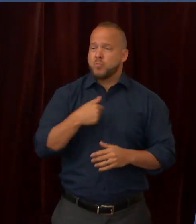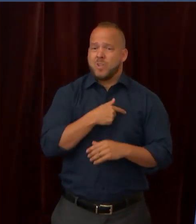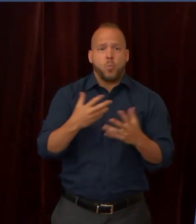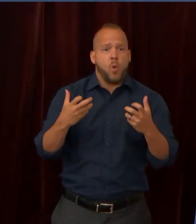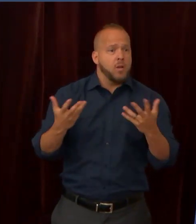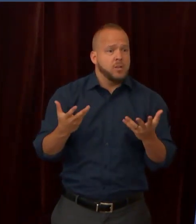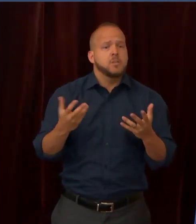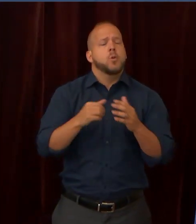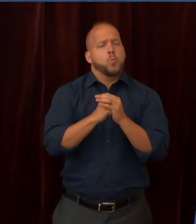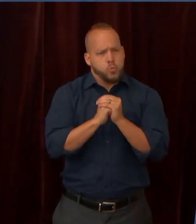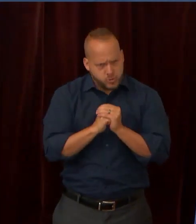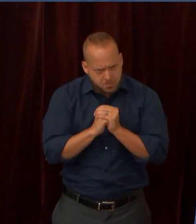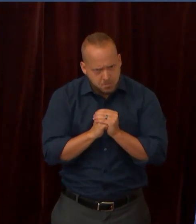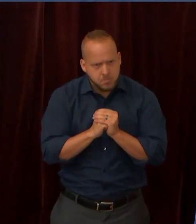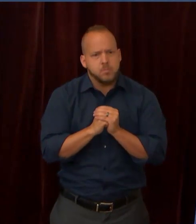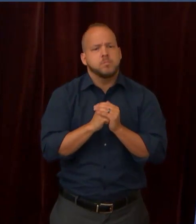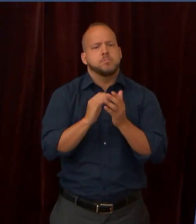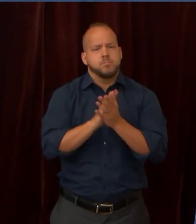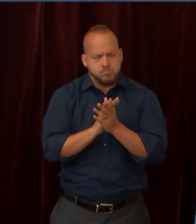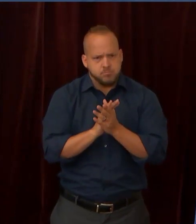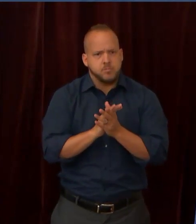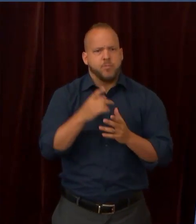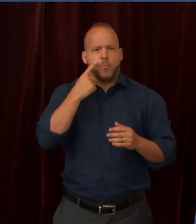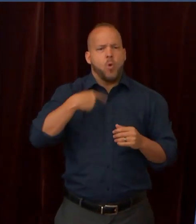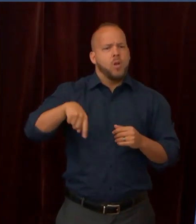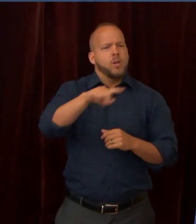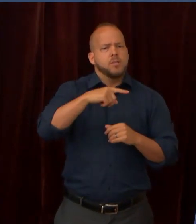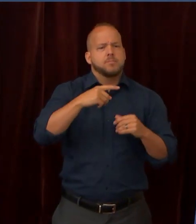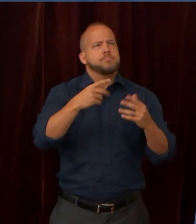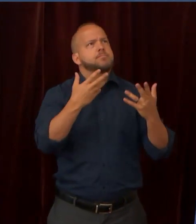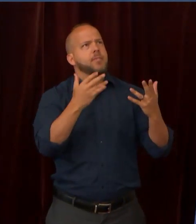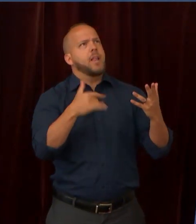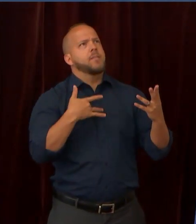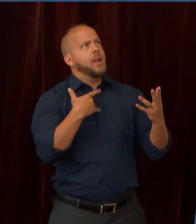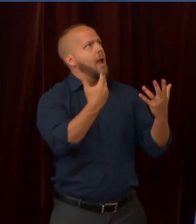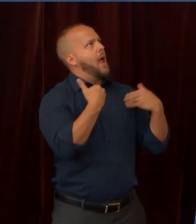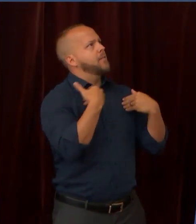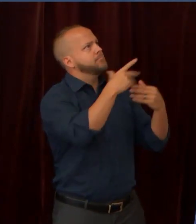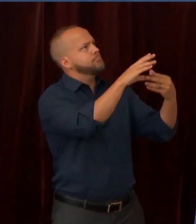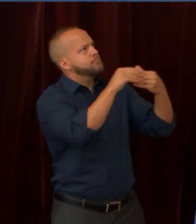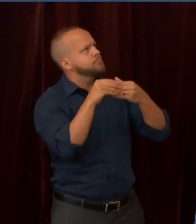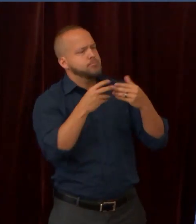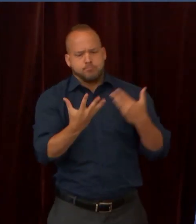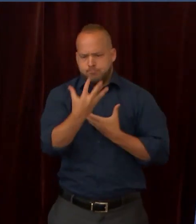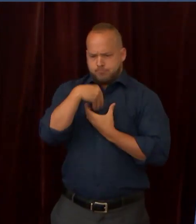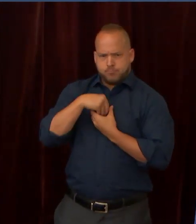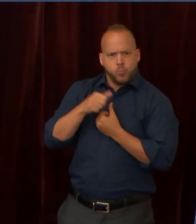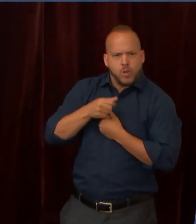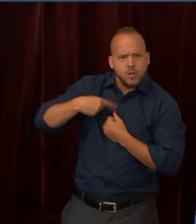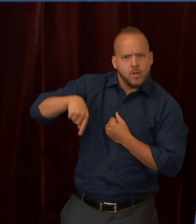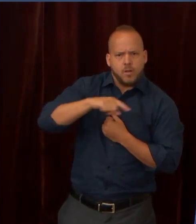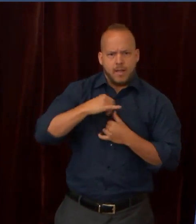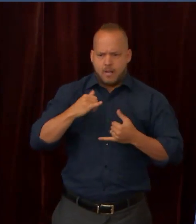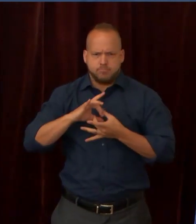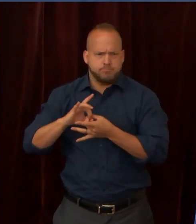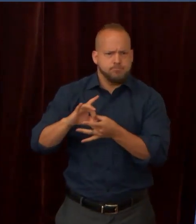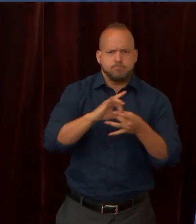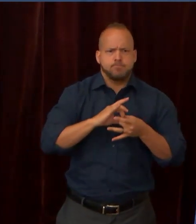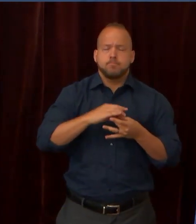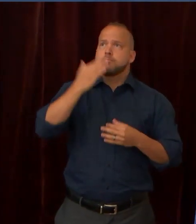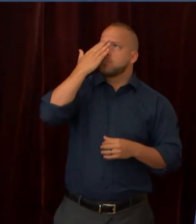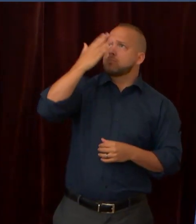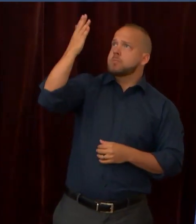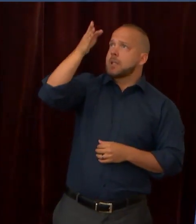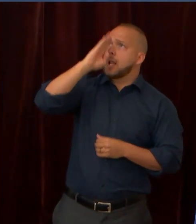the body of Christ now. We are being church in the world now. And God's Spirit is here.